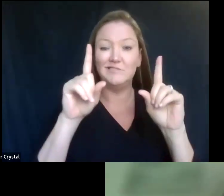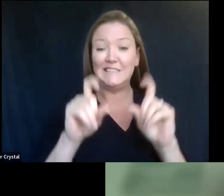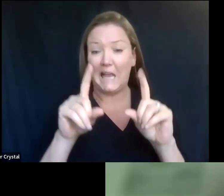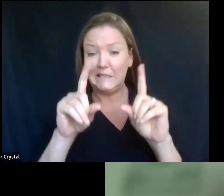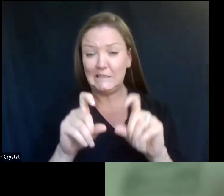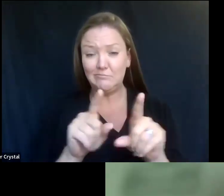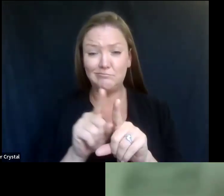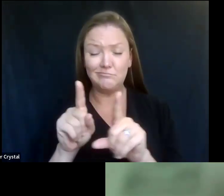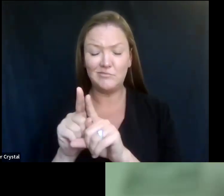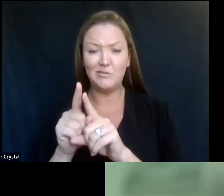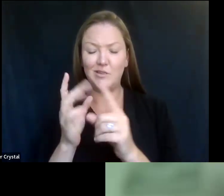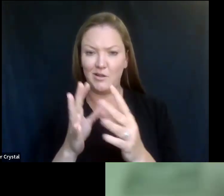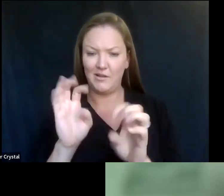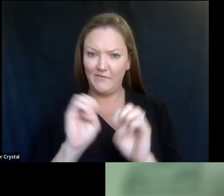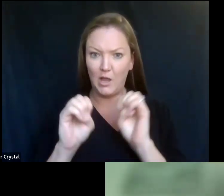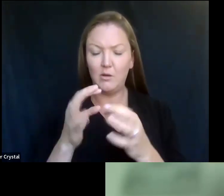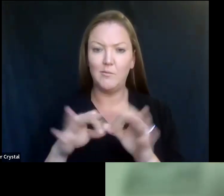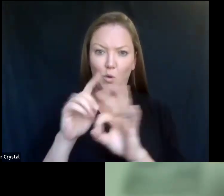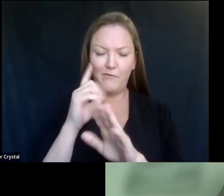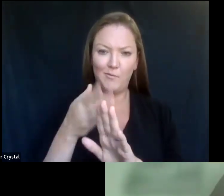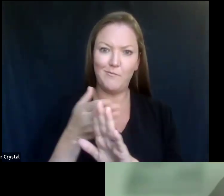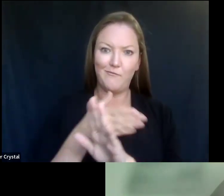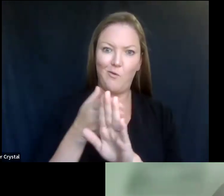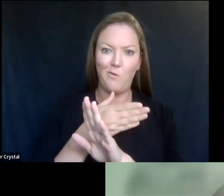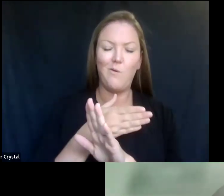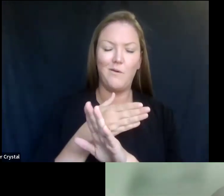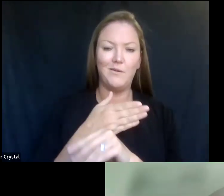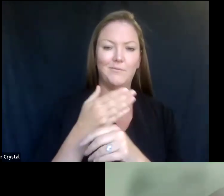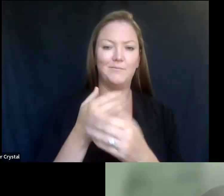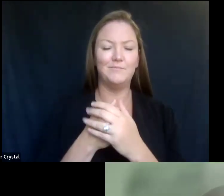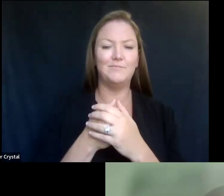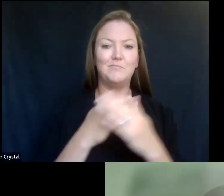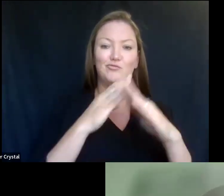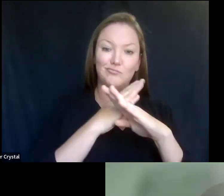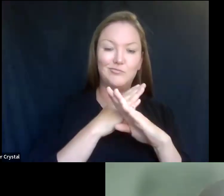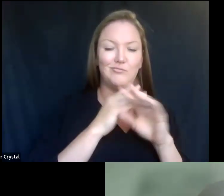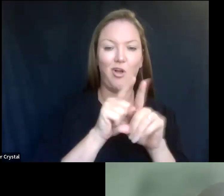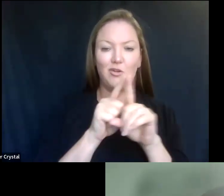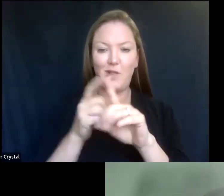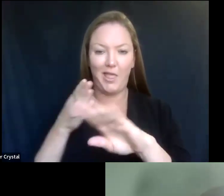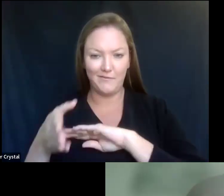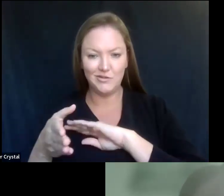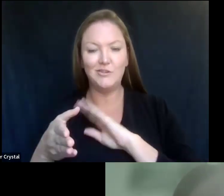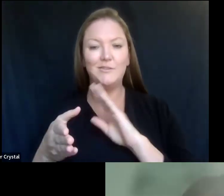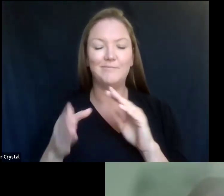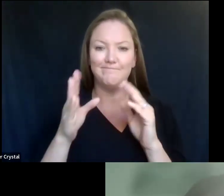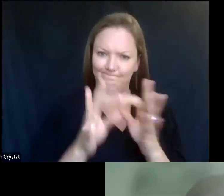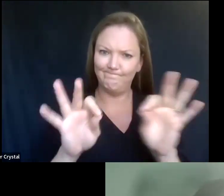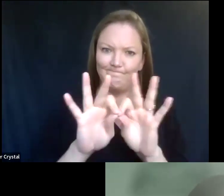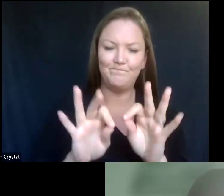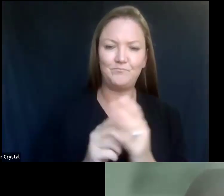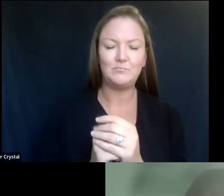sort of on the front end when you're thinking about guardrails and everything, and also on the back end as well. So all of those things become important. But I do